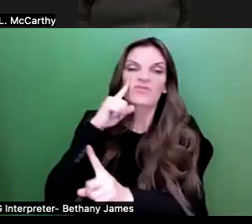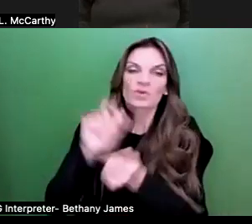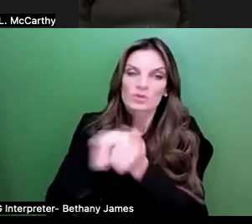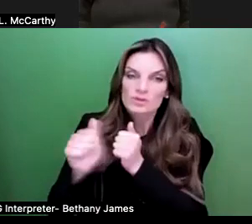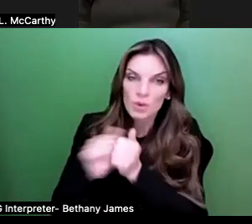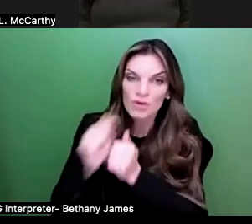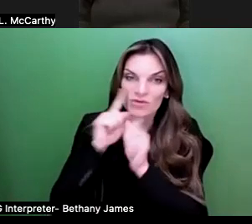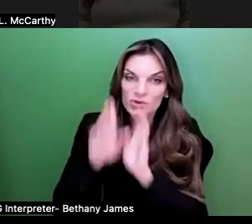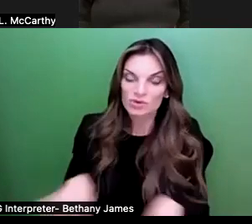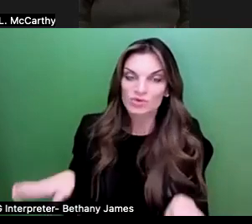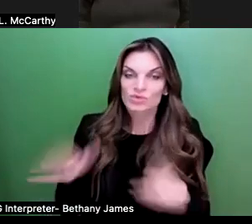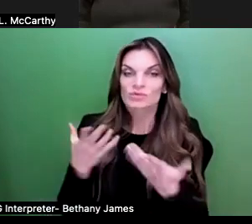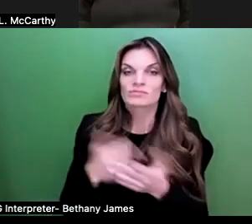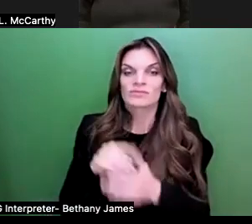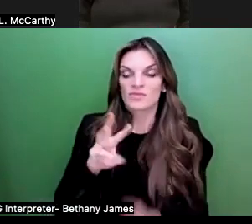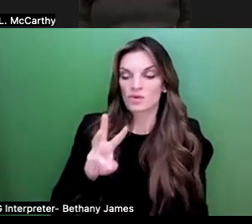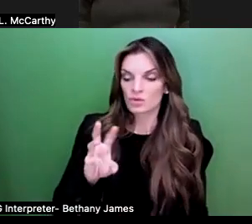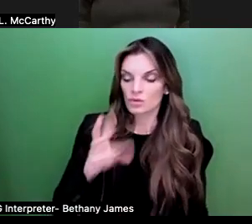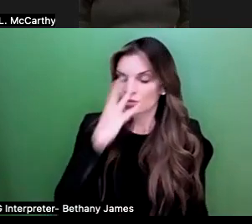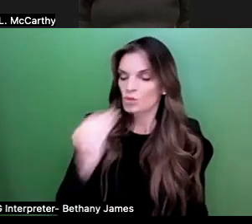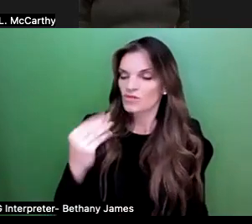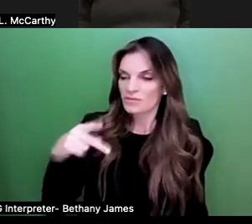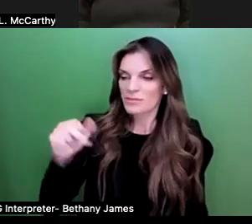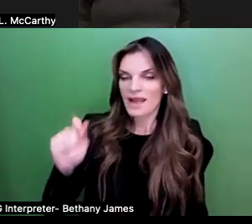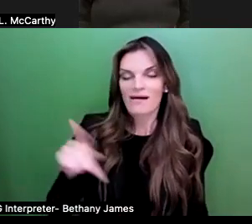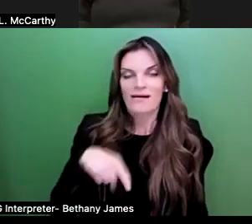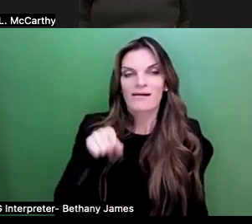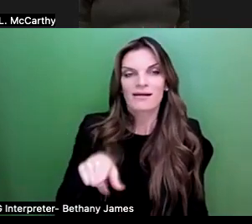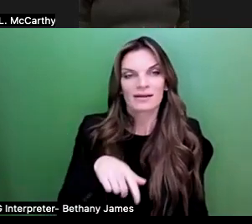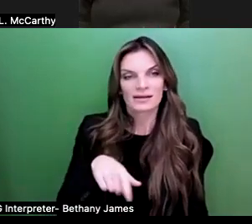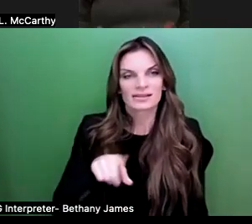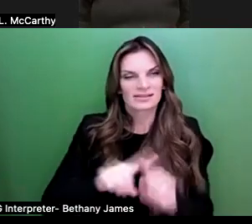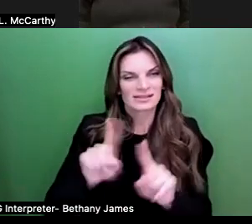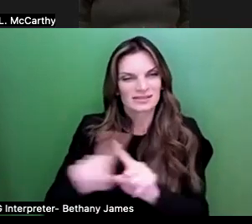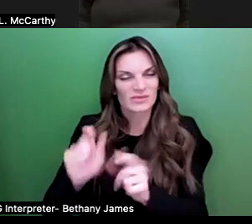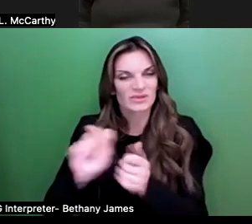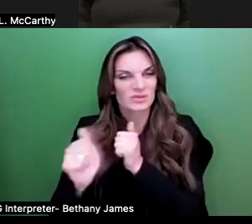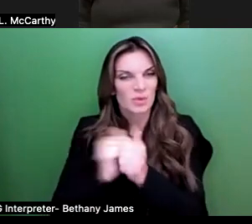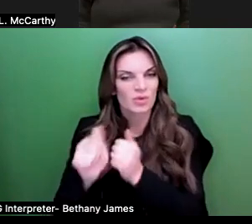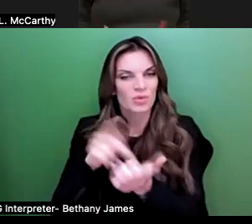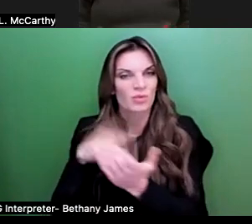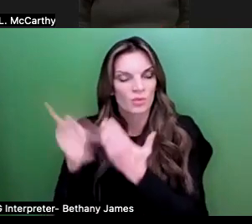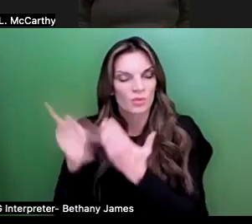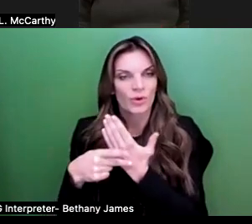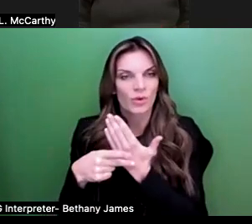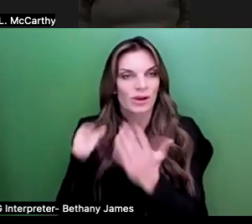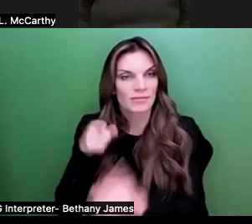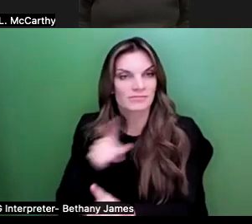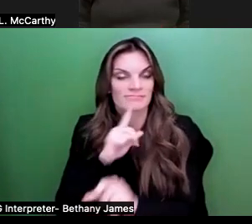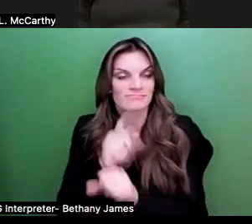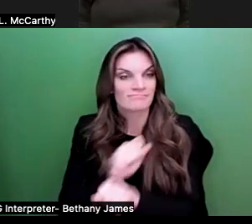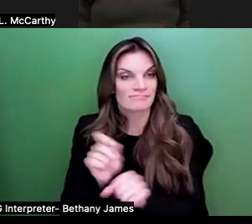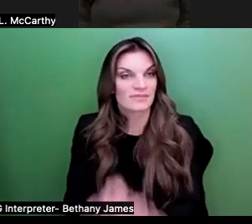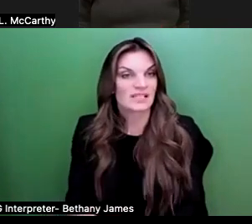for children. Wolfpack, TNT, those are big sports set programs that were very